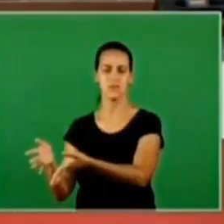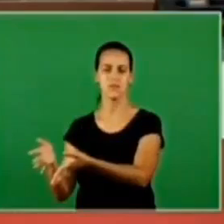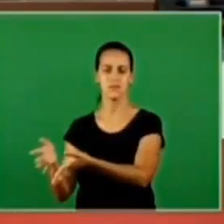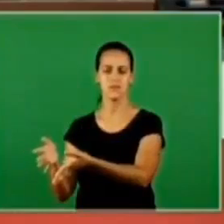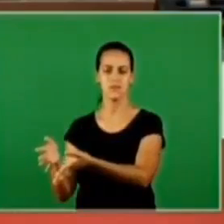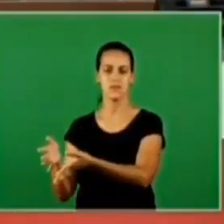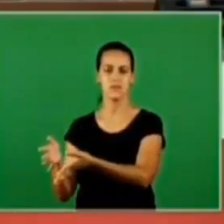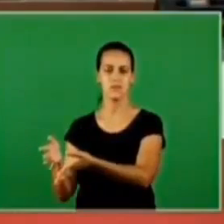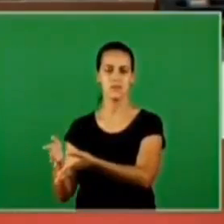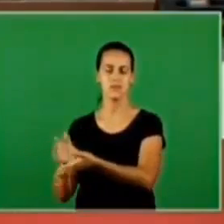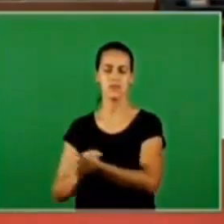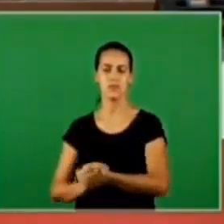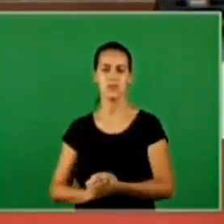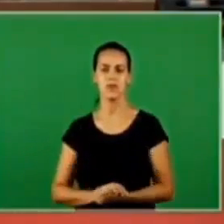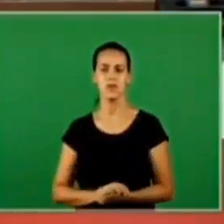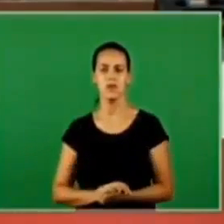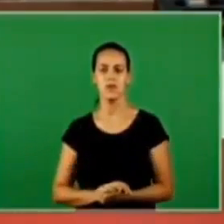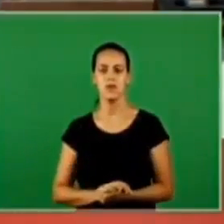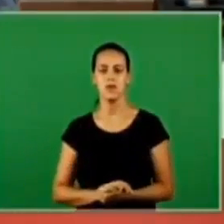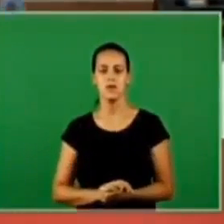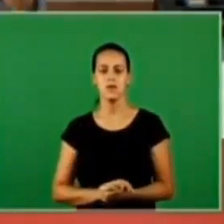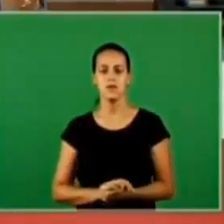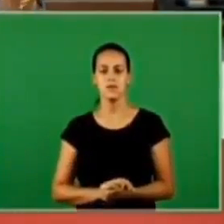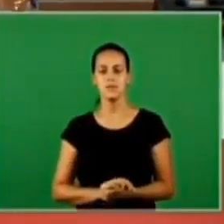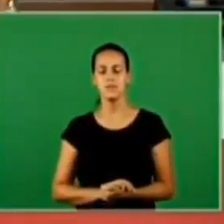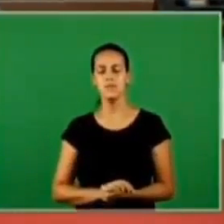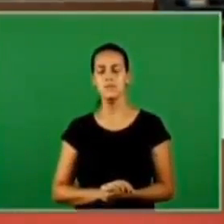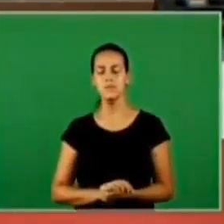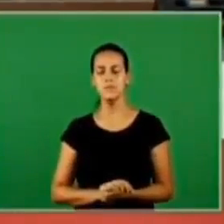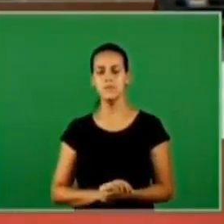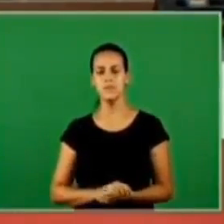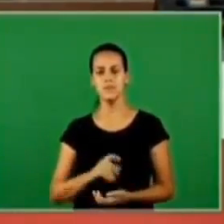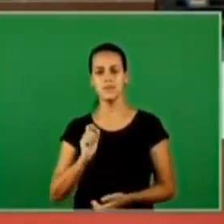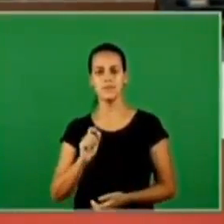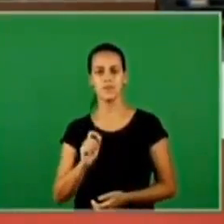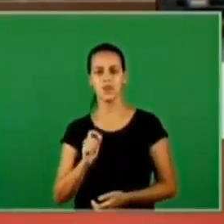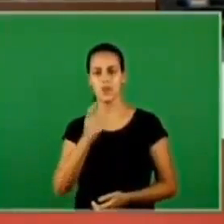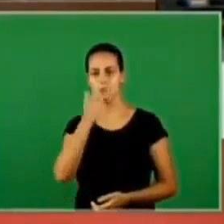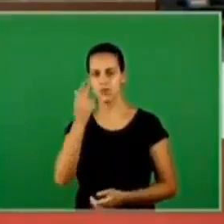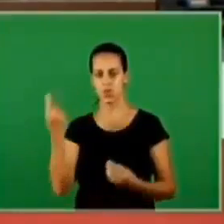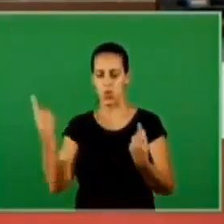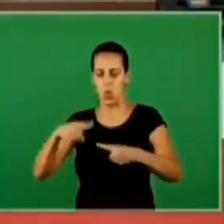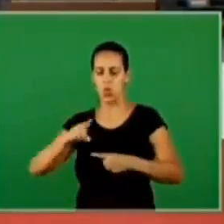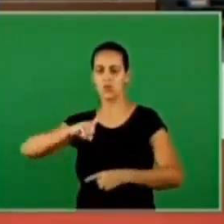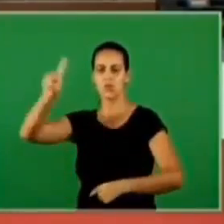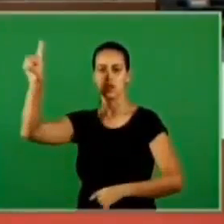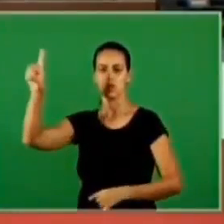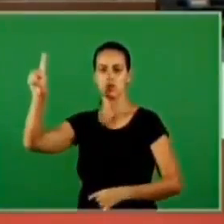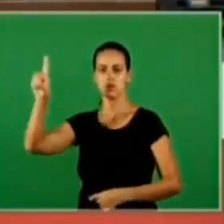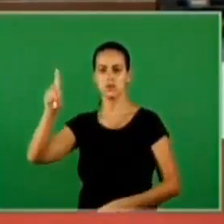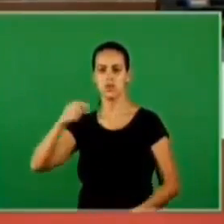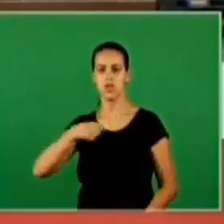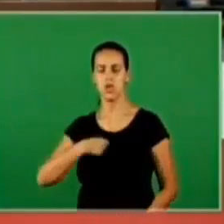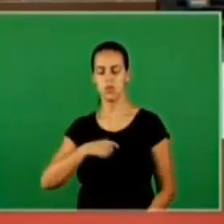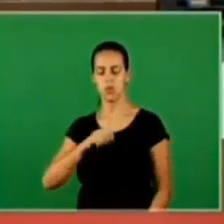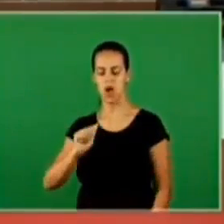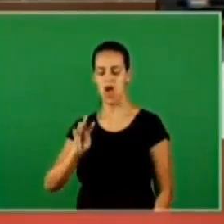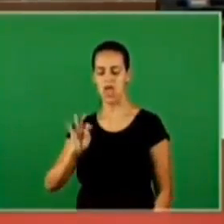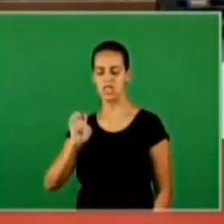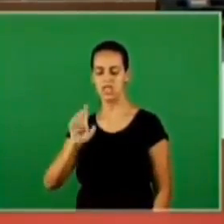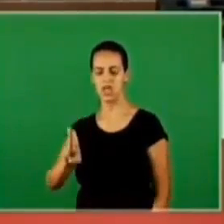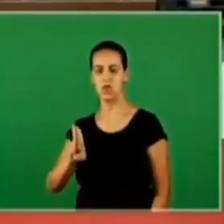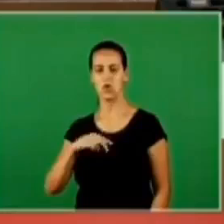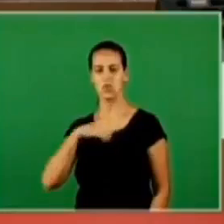I left what everybody was living in, which was the reaction against, attack against God. It was